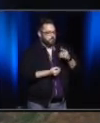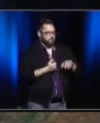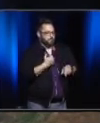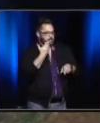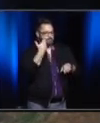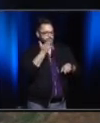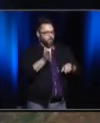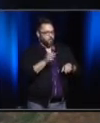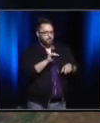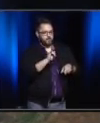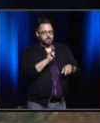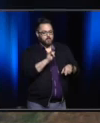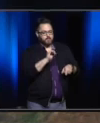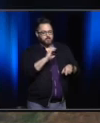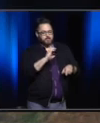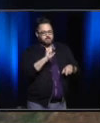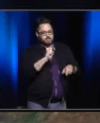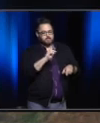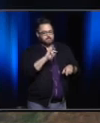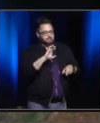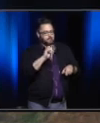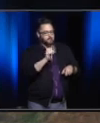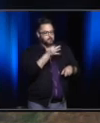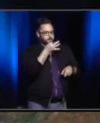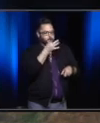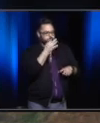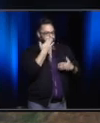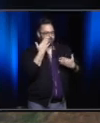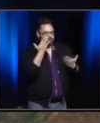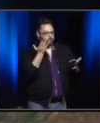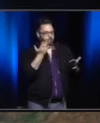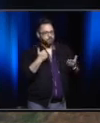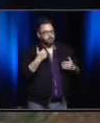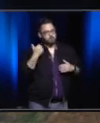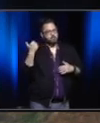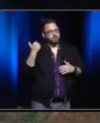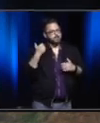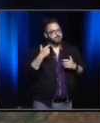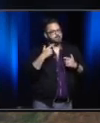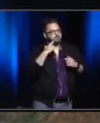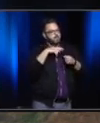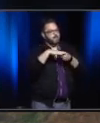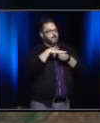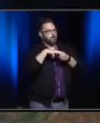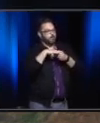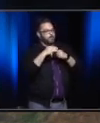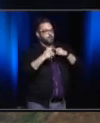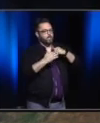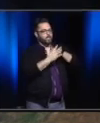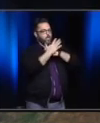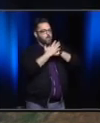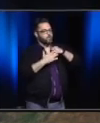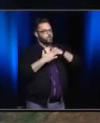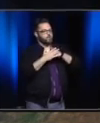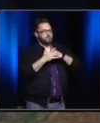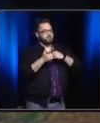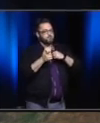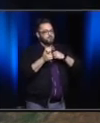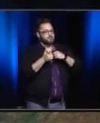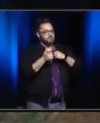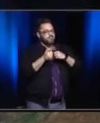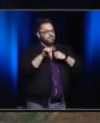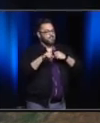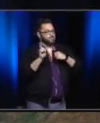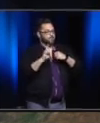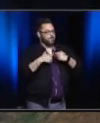there. It really is. This is the rugged, mostly inhospitable coast. That's the core habitat for the Māui